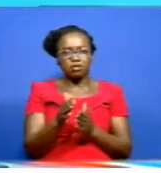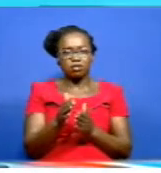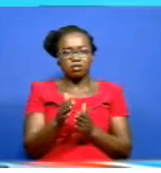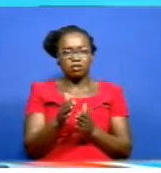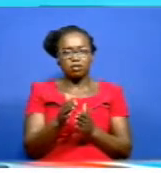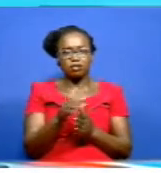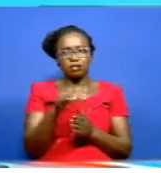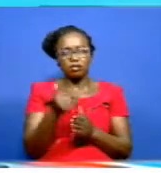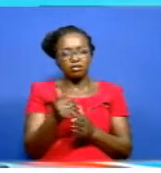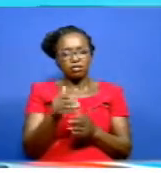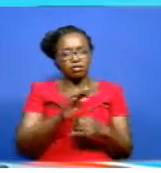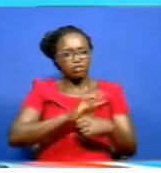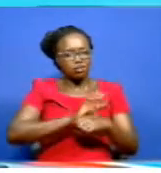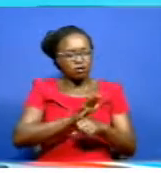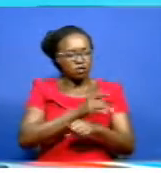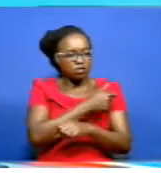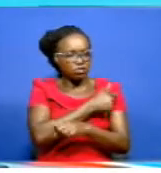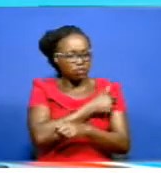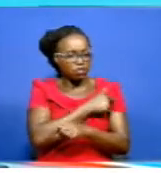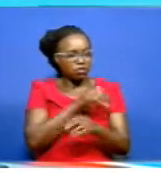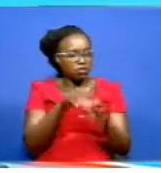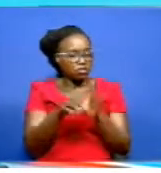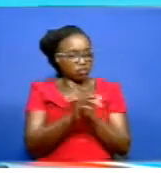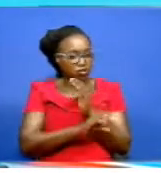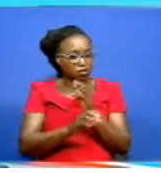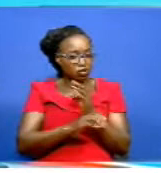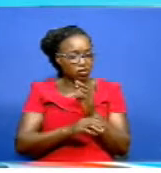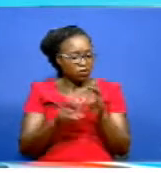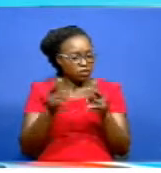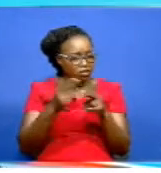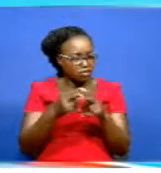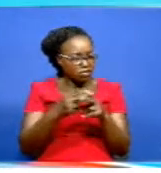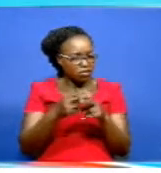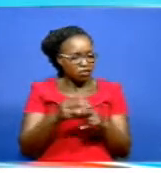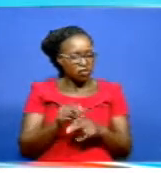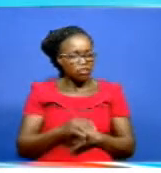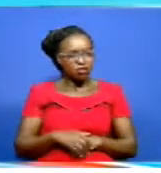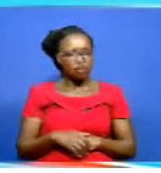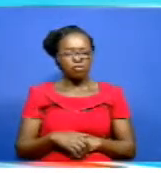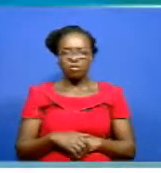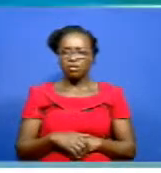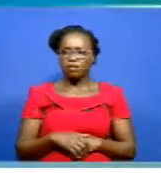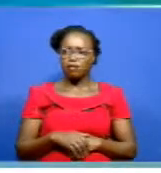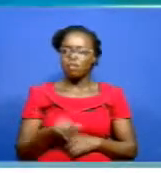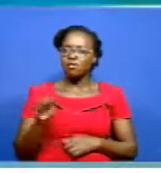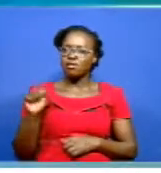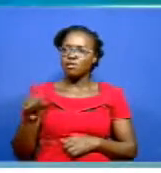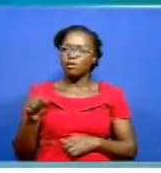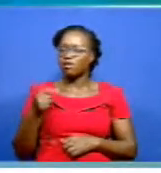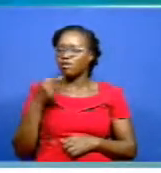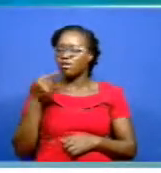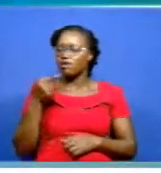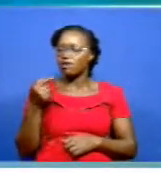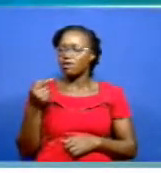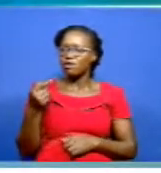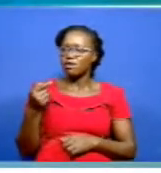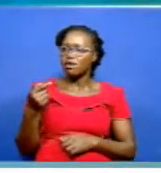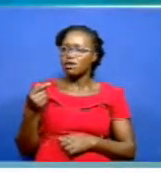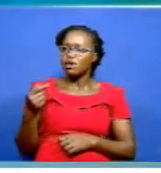other COVID vaccines in the country in the near future? Yes, as I'd mentioned earlier,